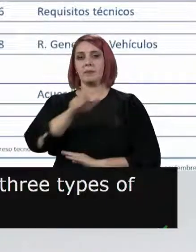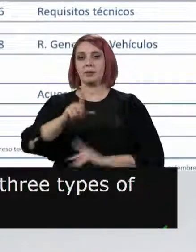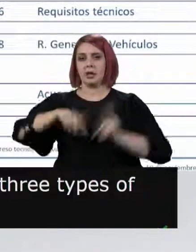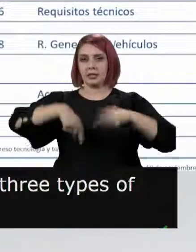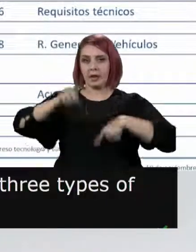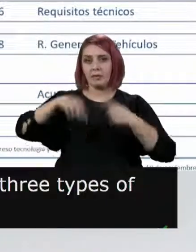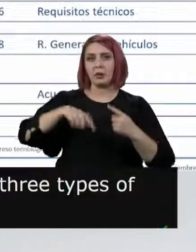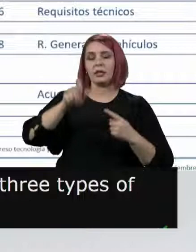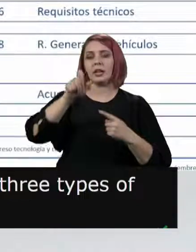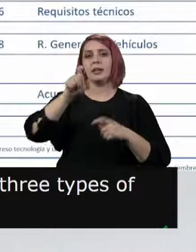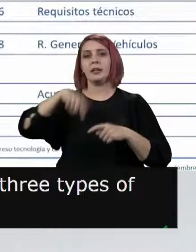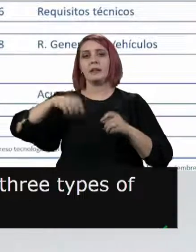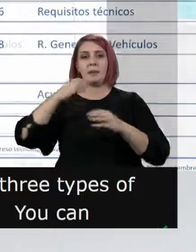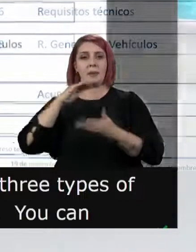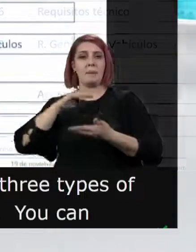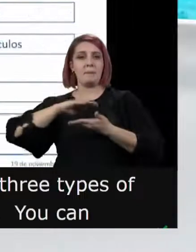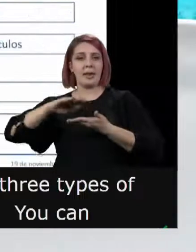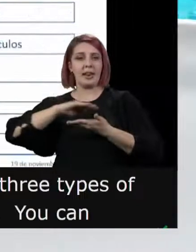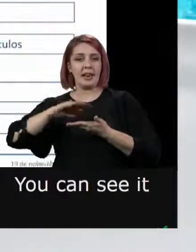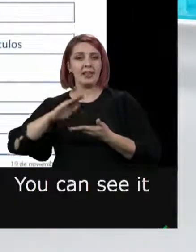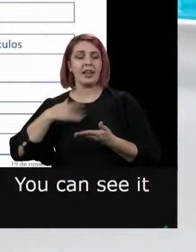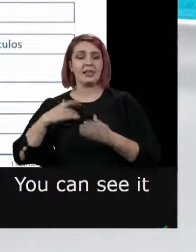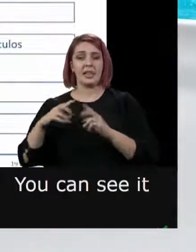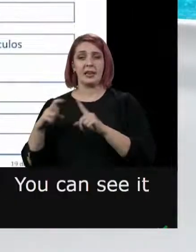it on this slide.